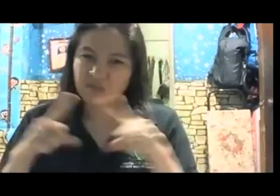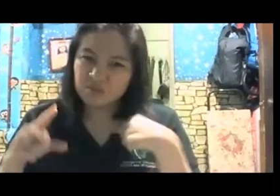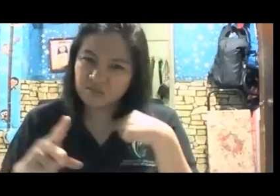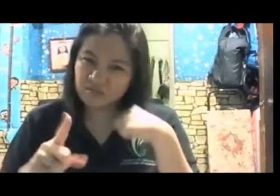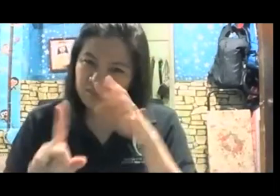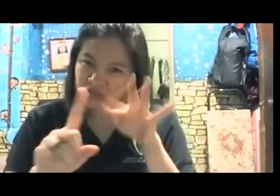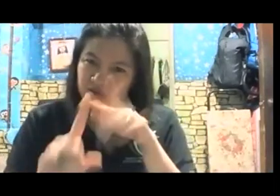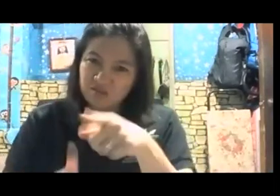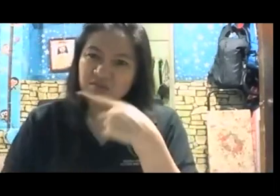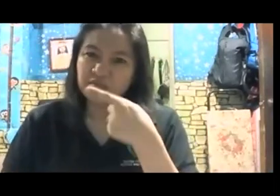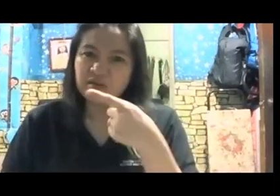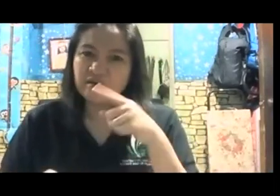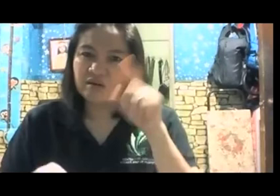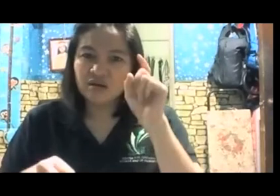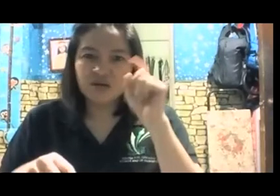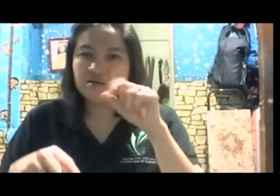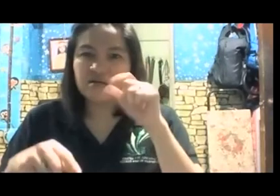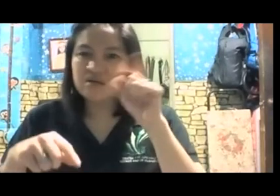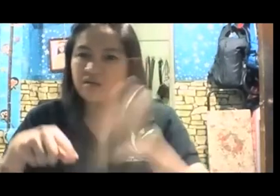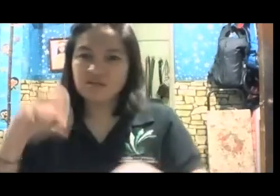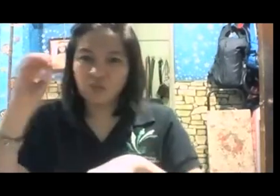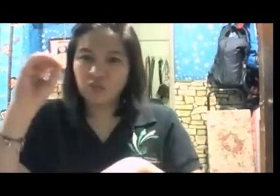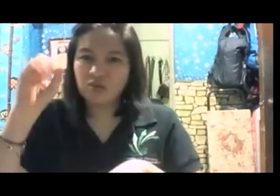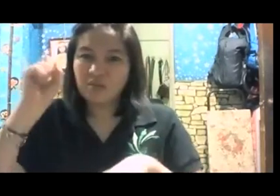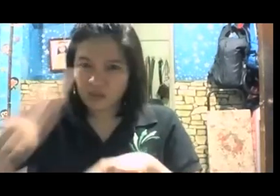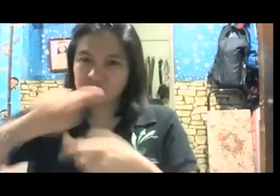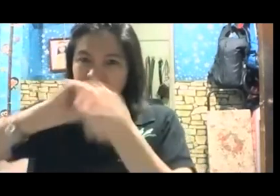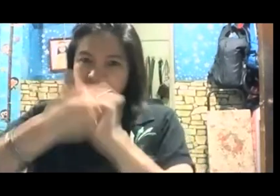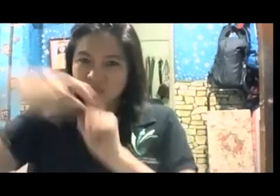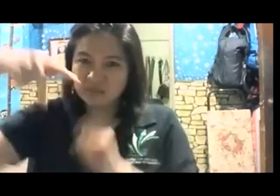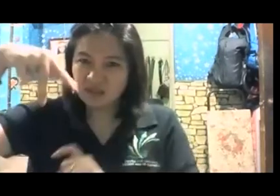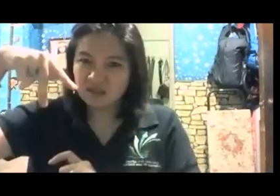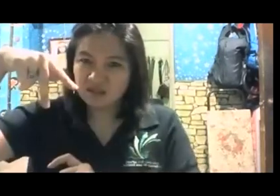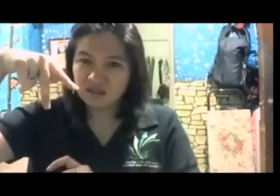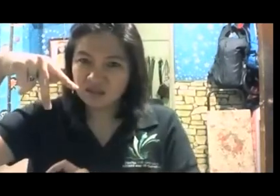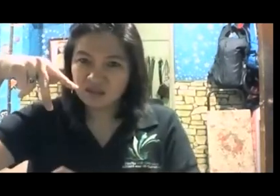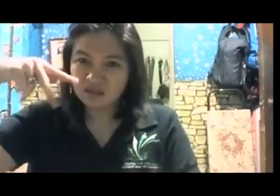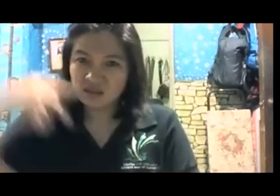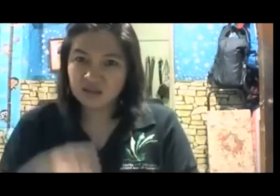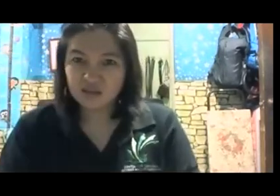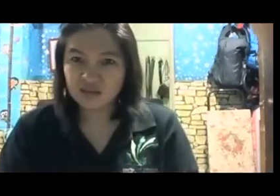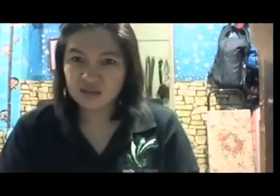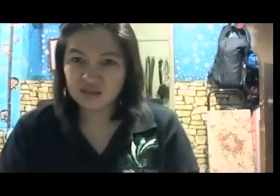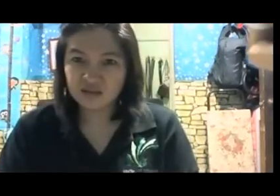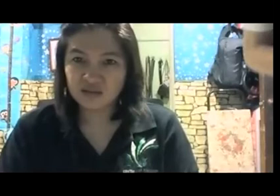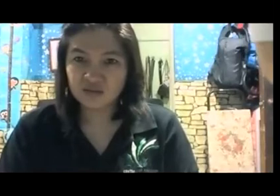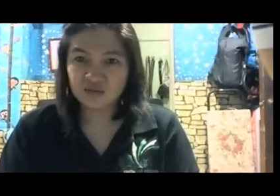then it's just subject object. No, it can't be that. It has to be a It